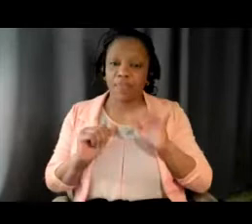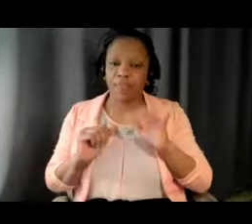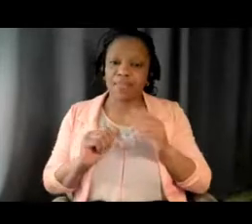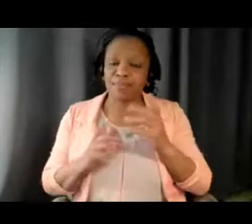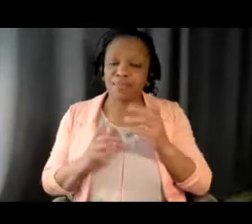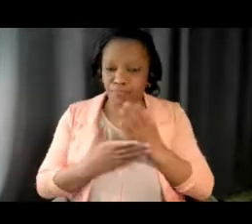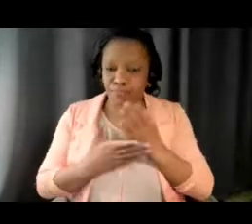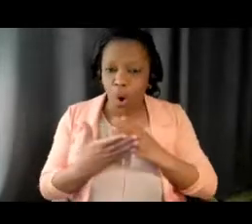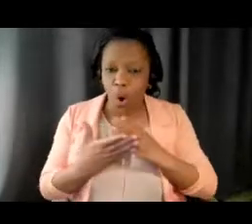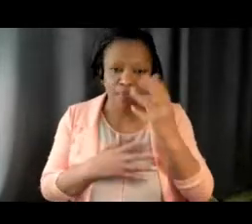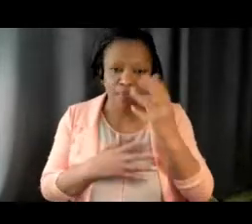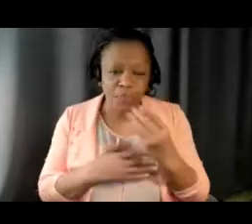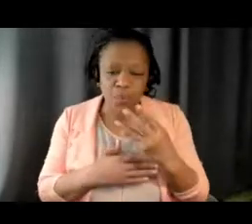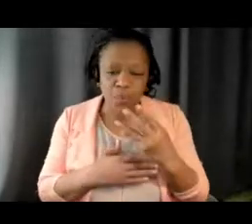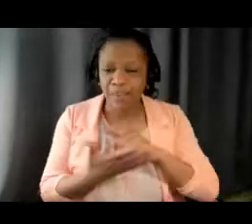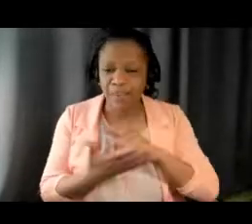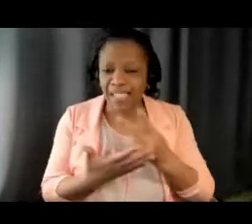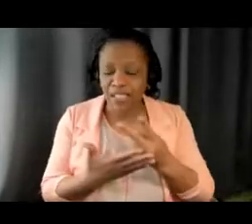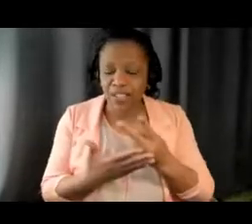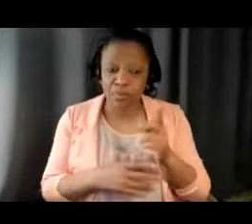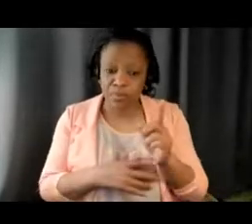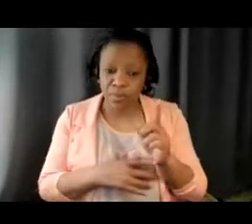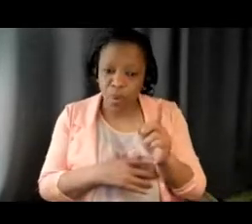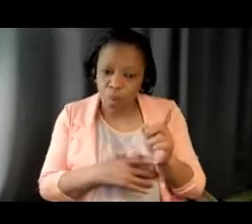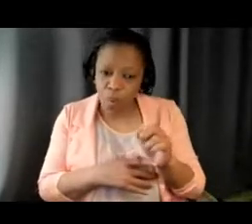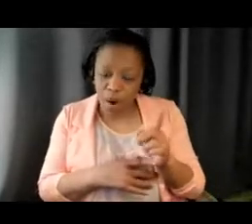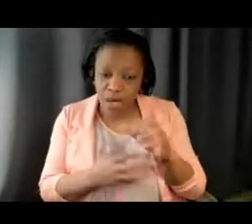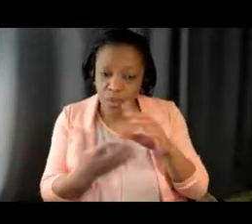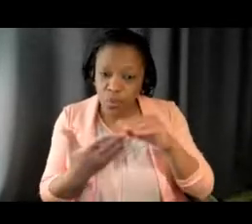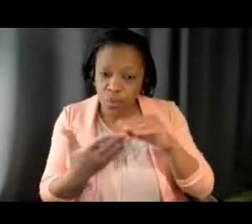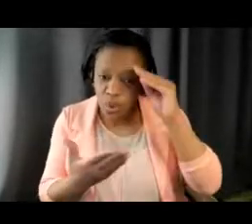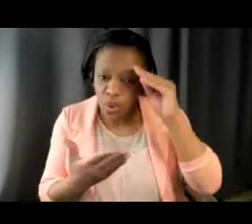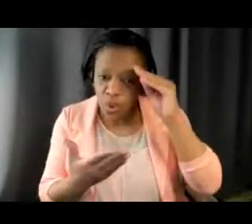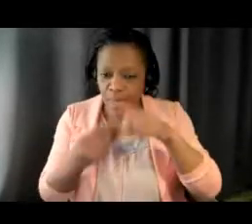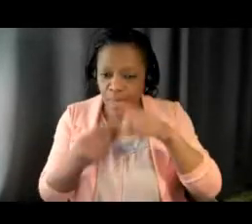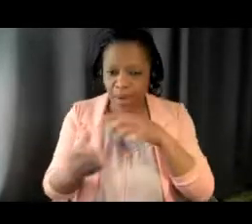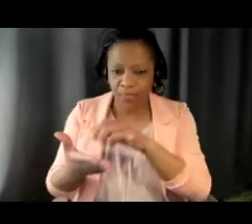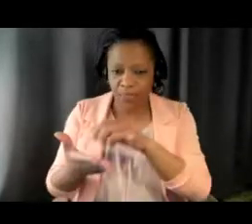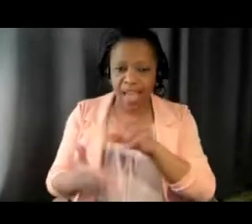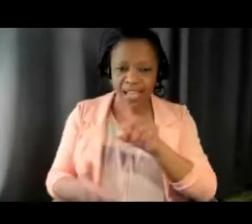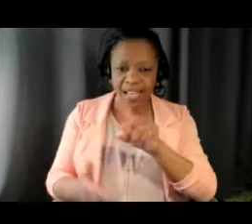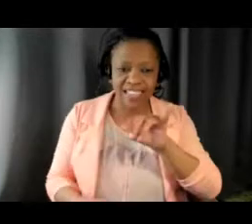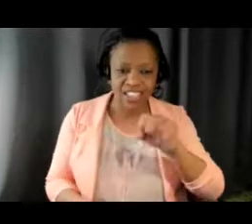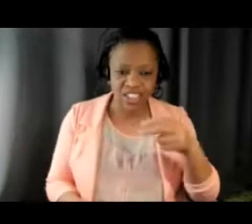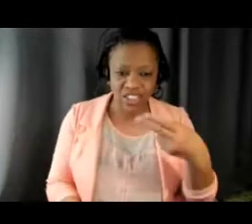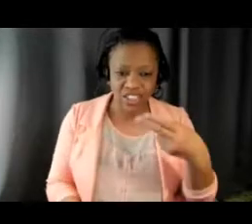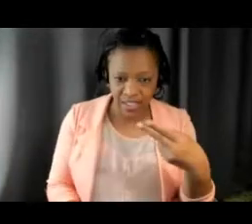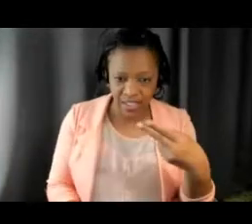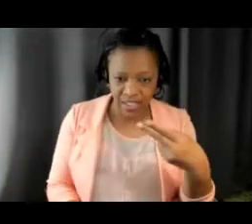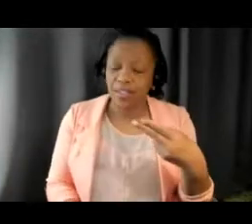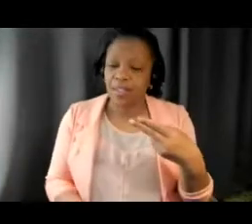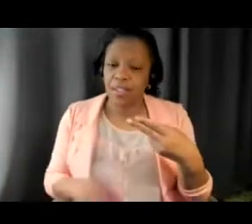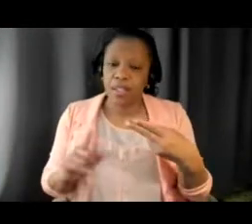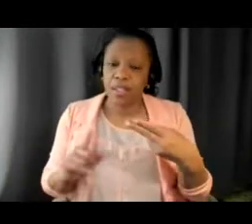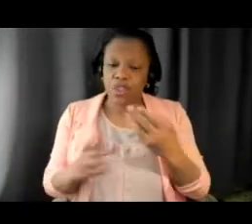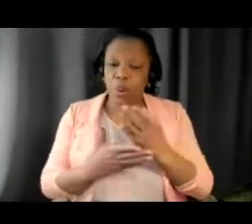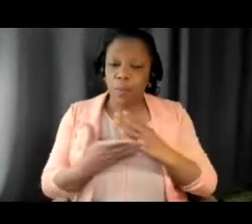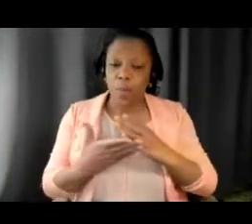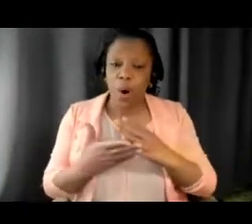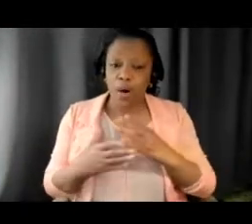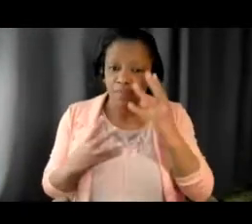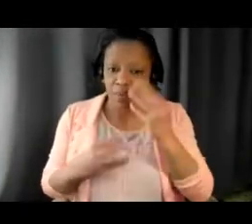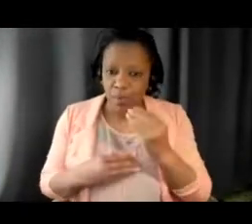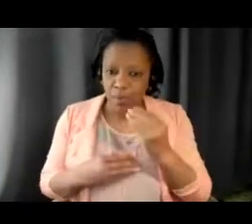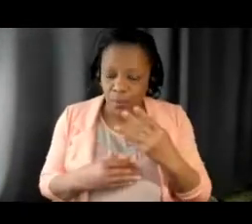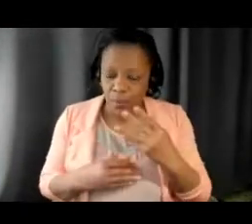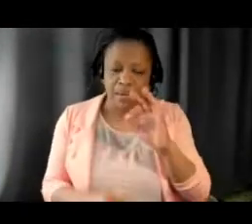Why also, where did you learn the dish from? There's a whole conversation about appropriation and different things, but part of the beauty of food and